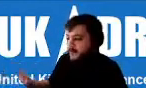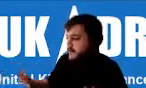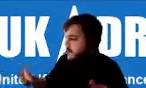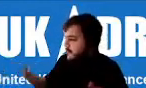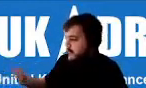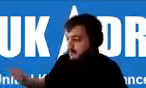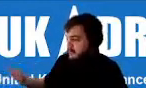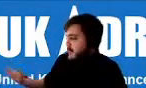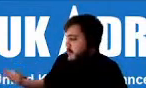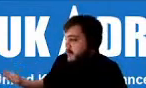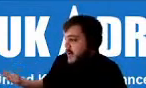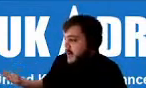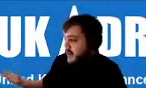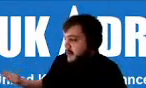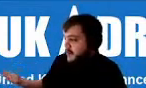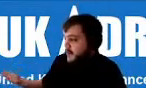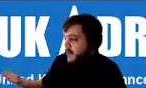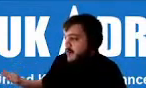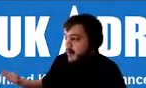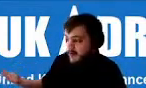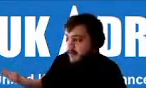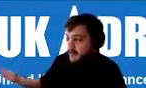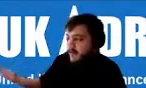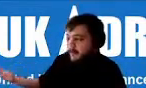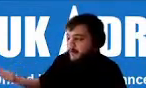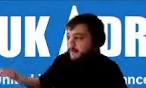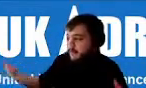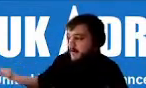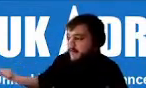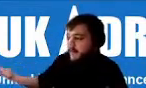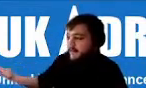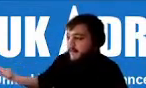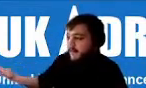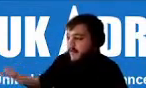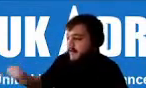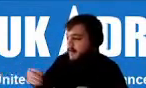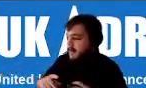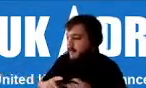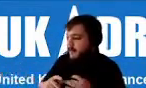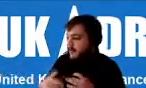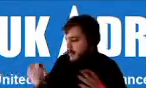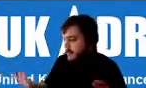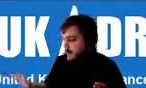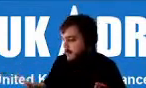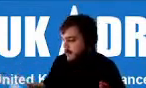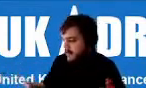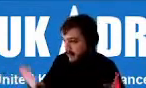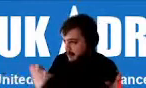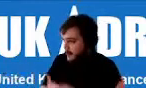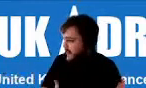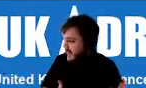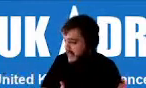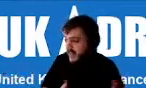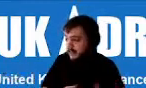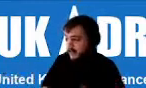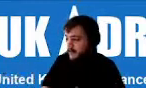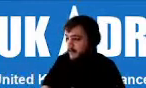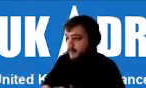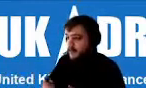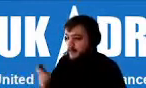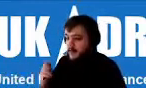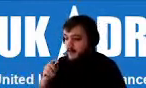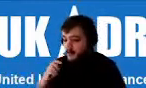the governments have still, you could argue, are still ignoring that type of advice even today, even though that was predicted years